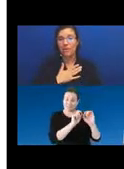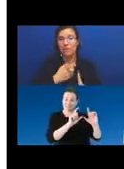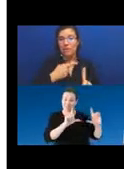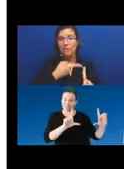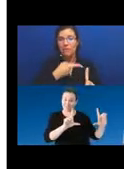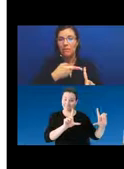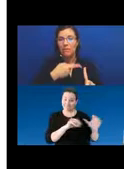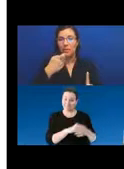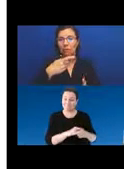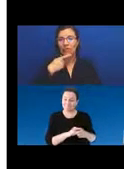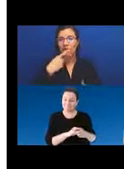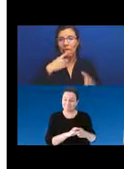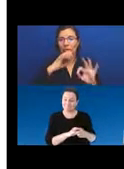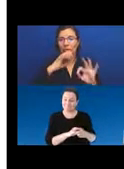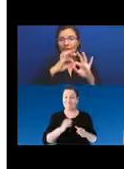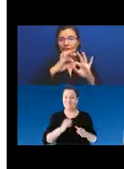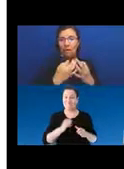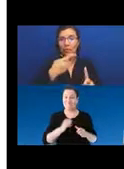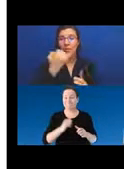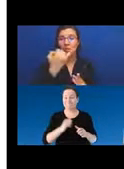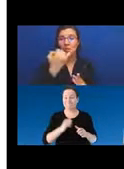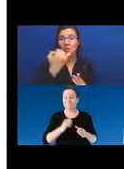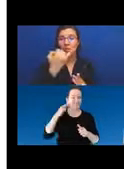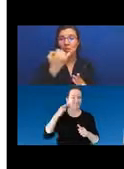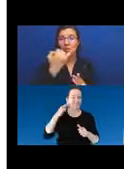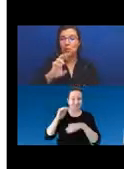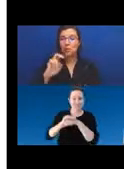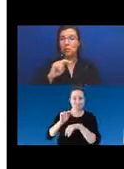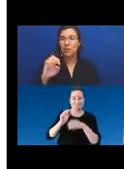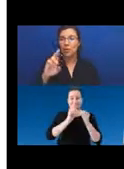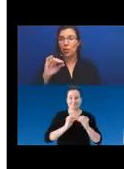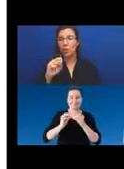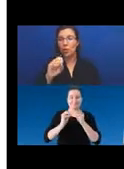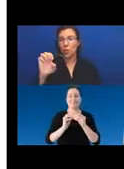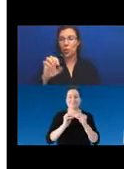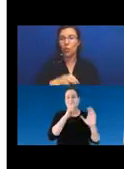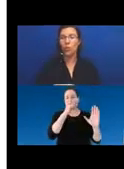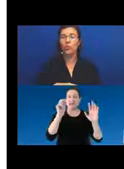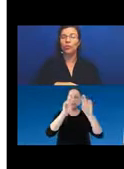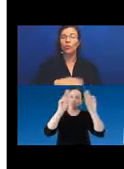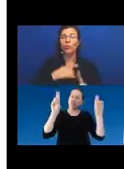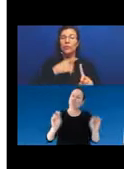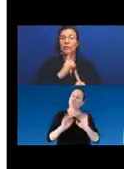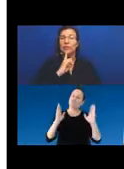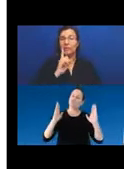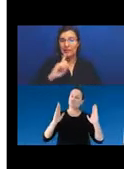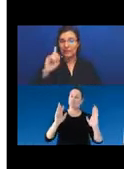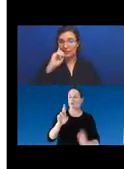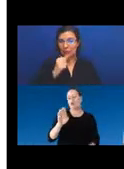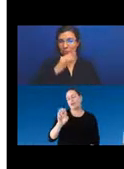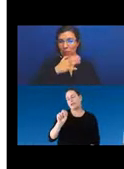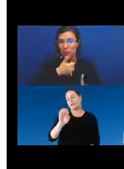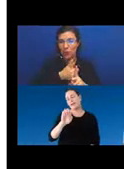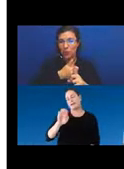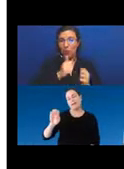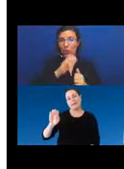family. The artist's name is Renee Rose. So she is a deaf mom with